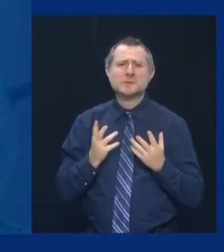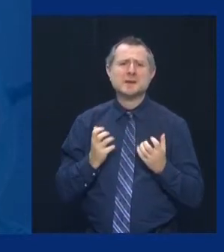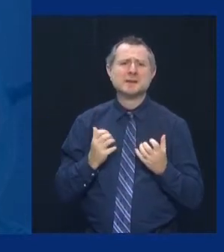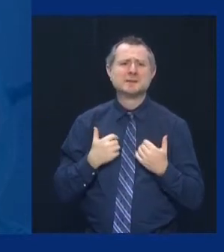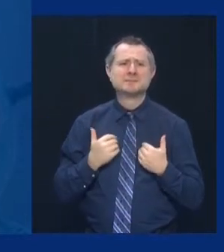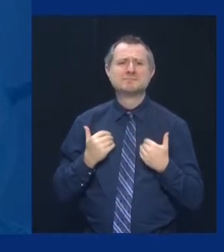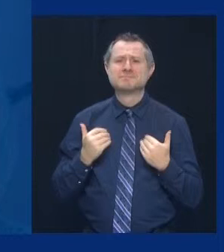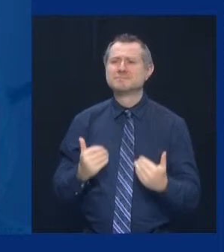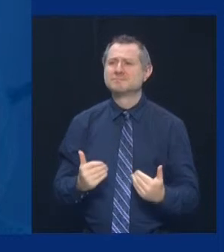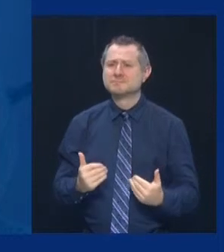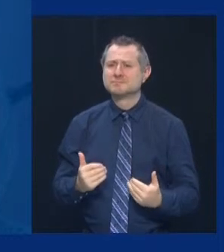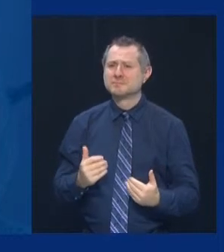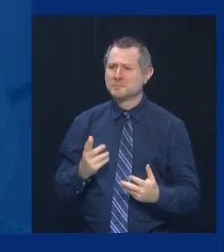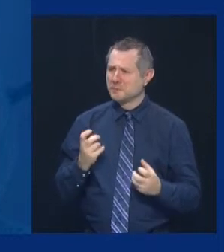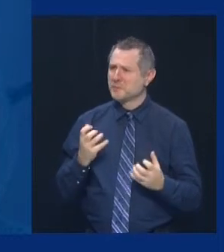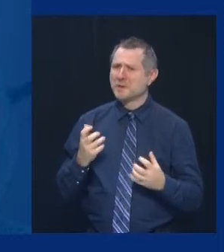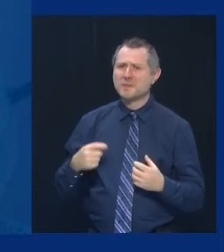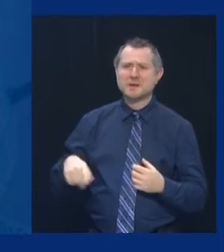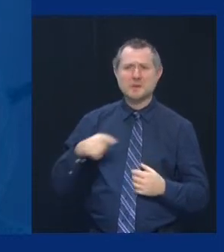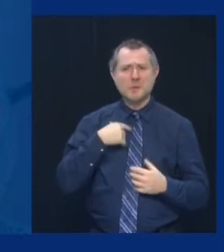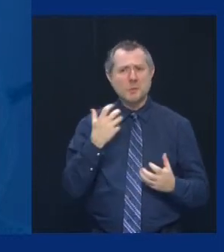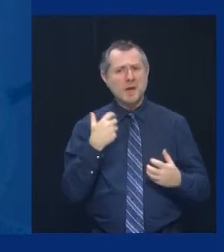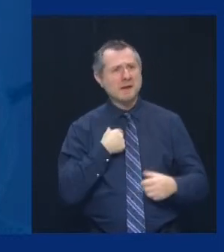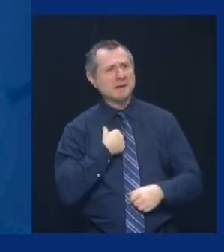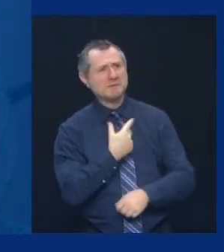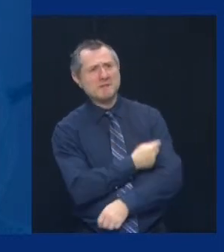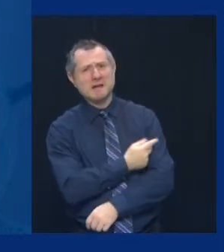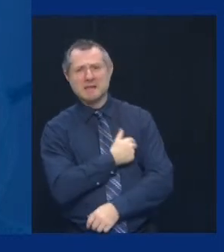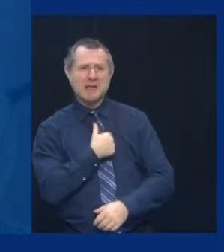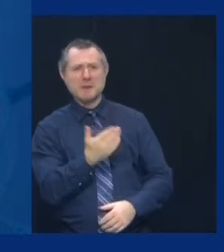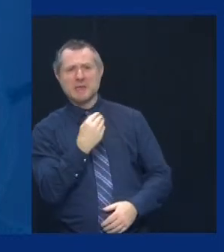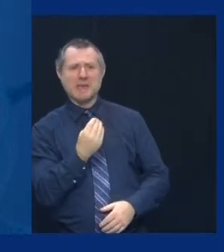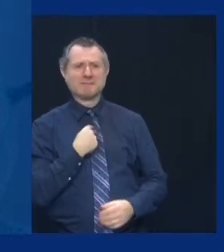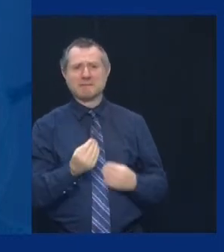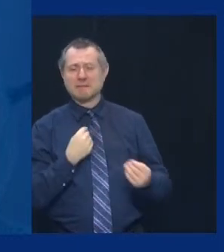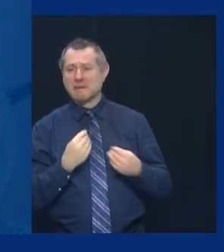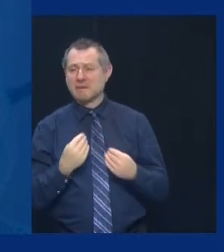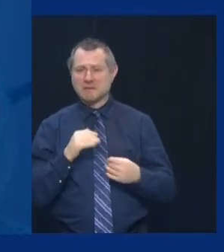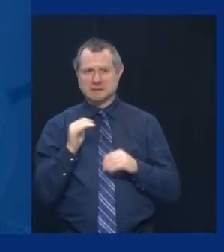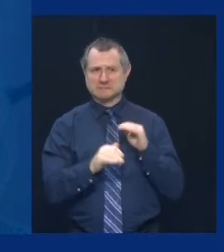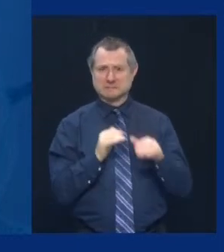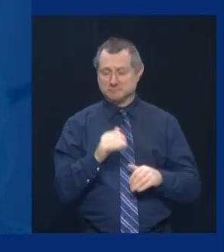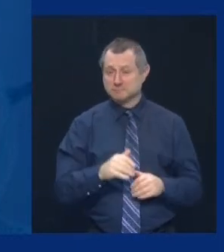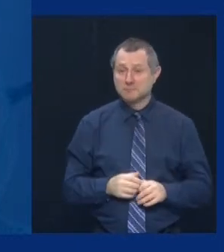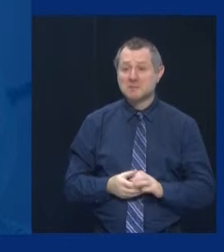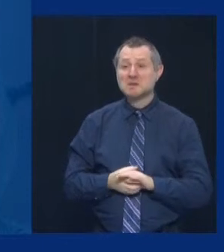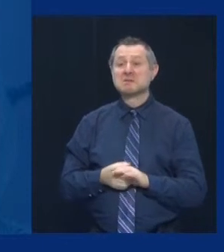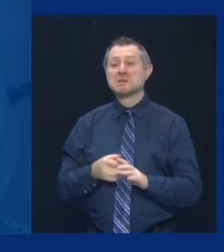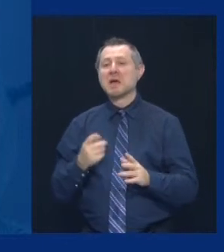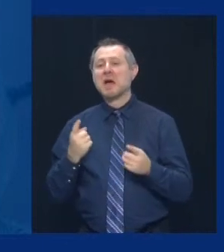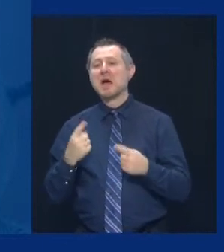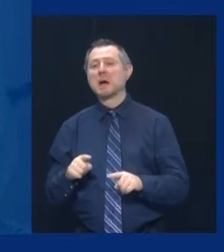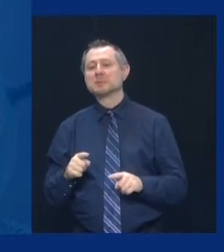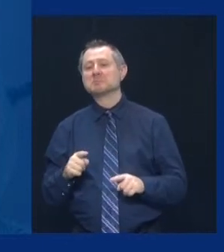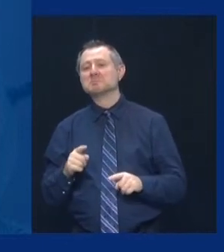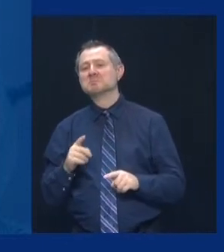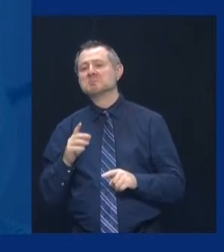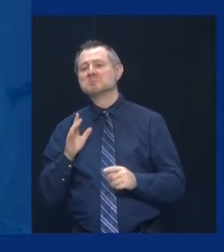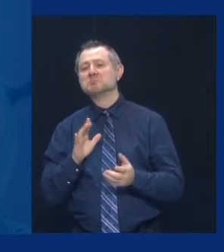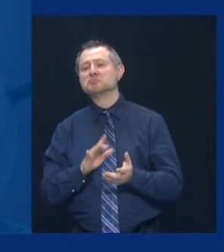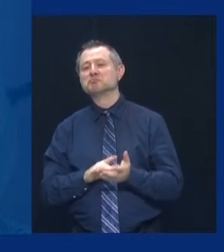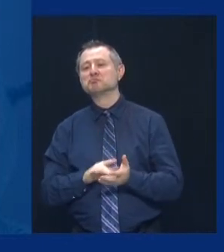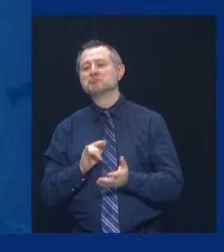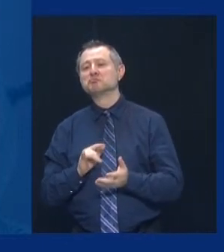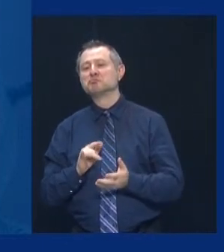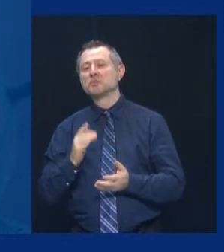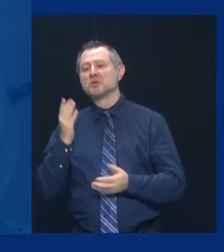have many people who want the vaccine. And you'll have fraud in the vaccine process.